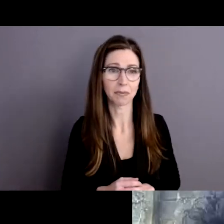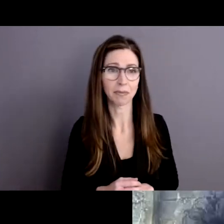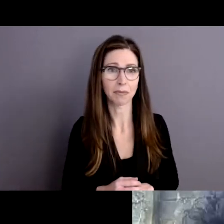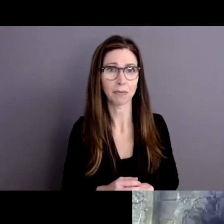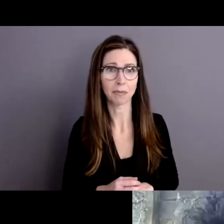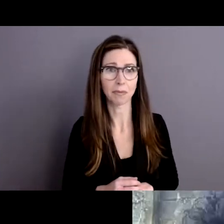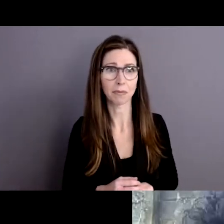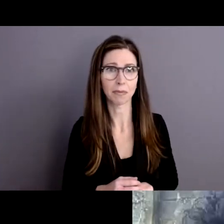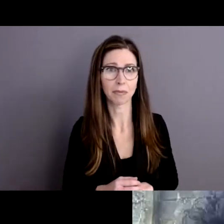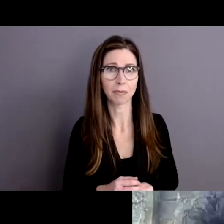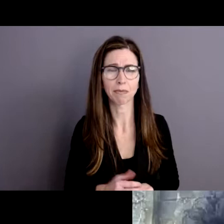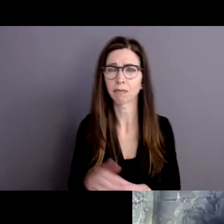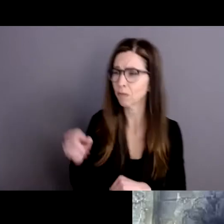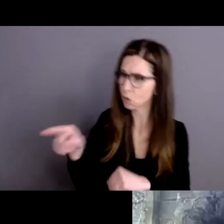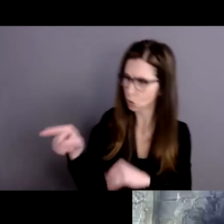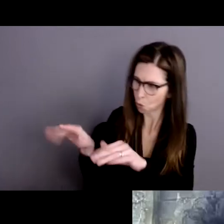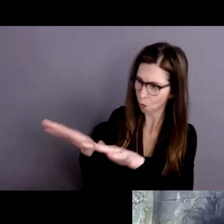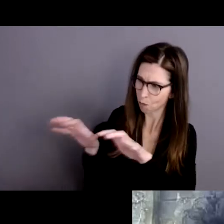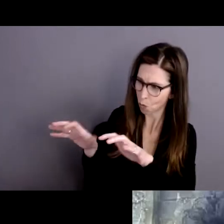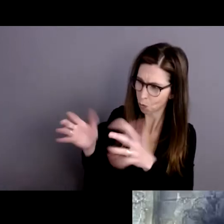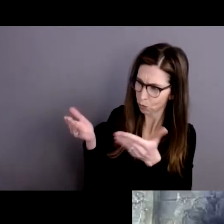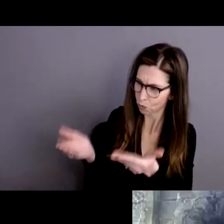You have frozen for a moment. Great.